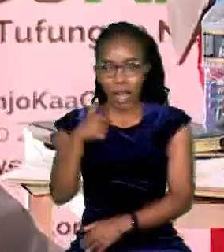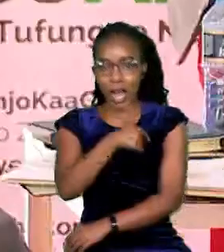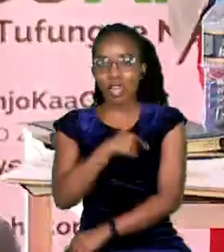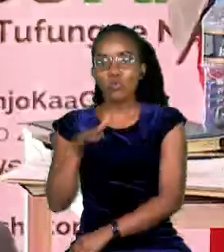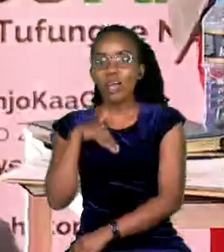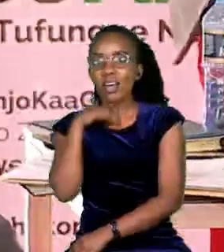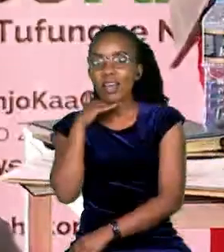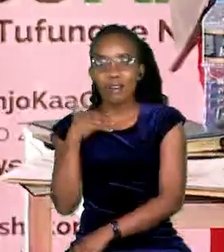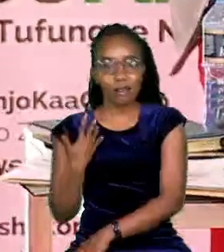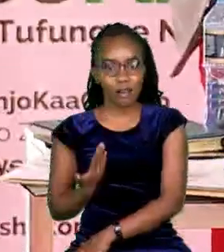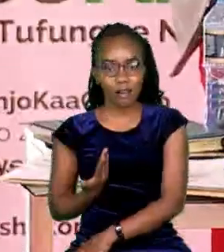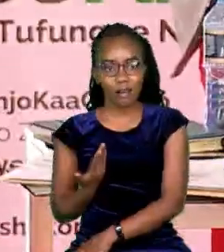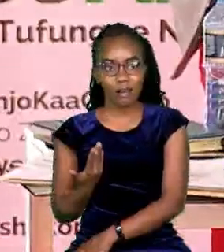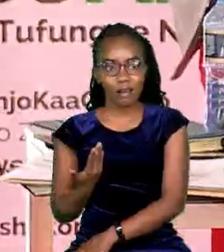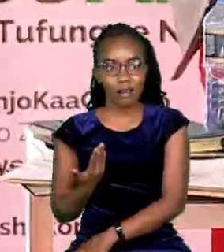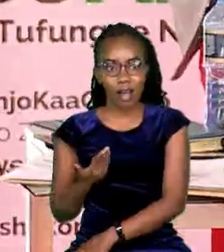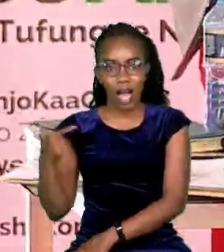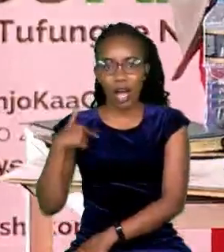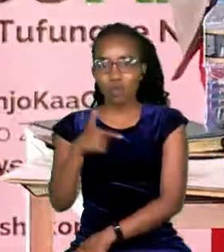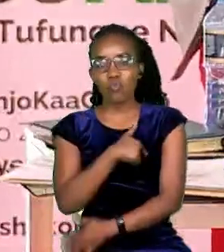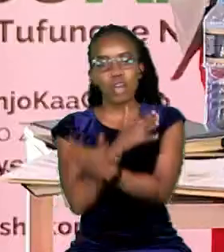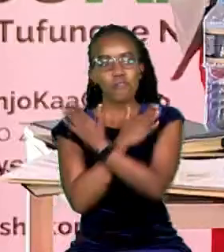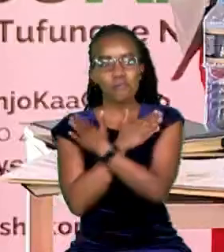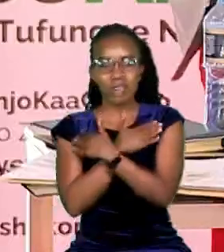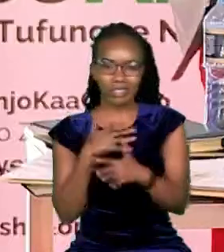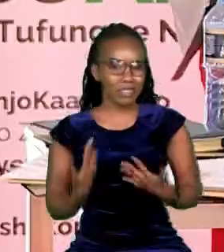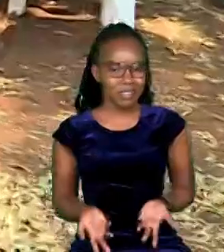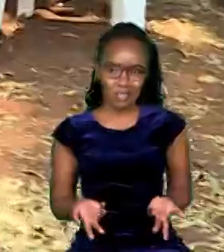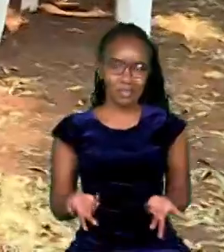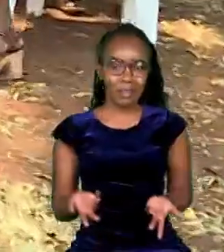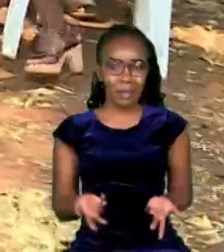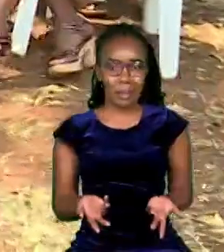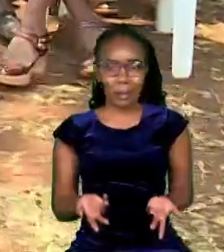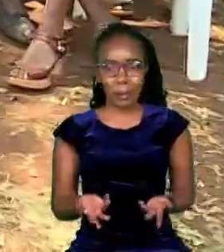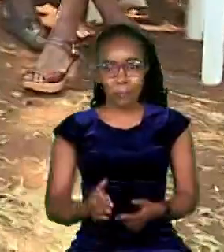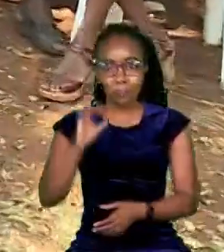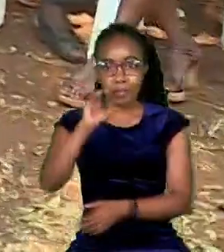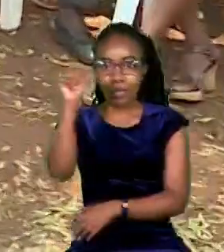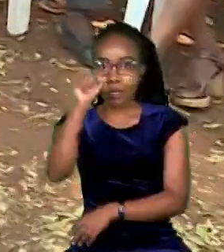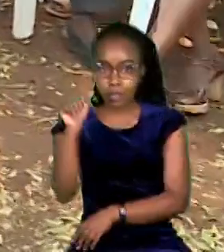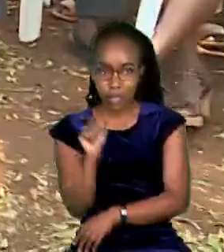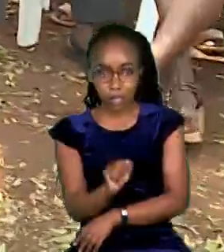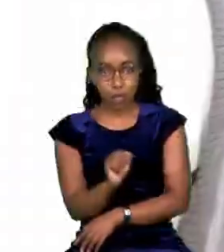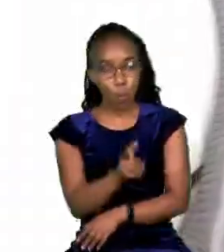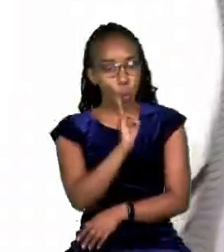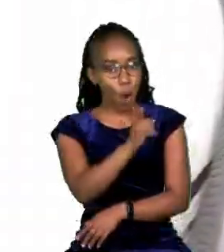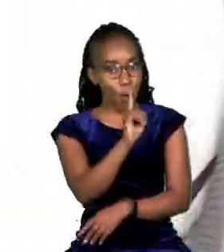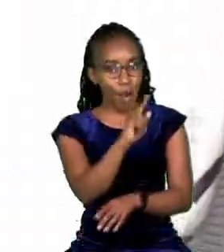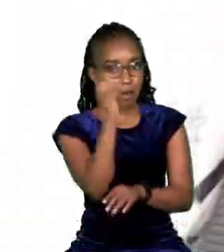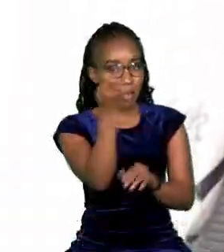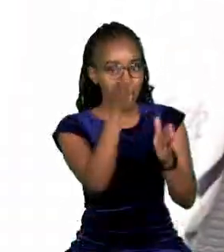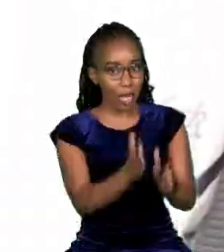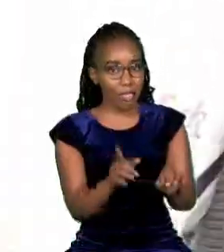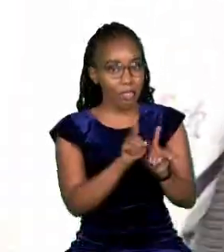utunakufa, and we are friends. Aye? The CS has cautioned Kenyans and hoteliers